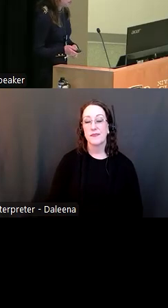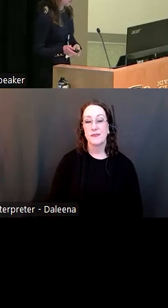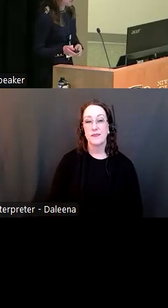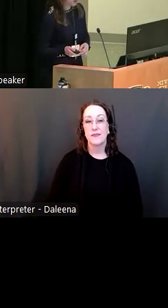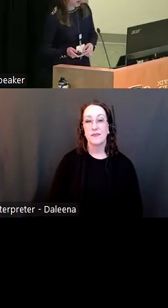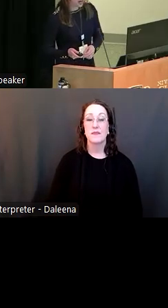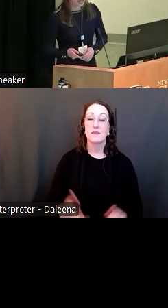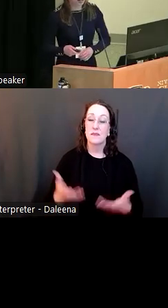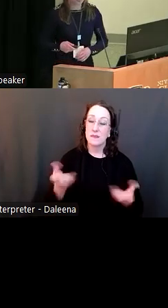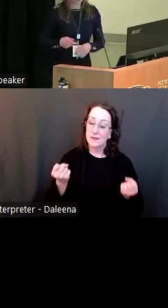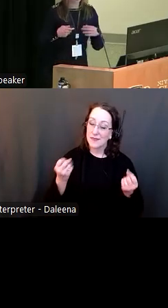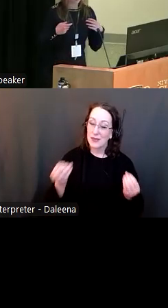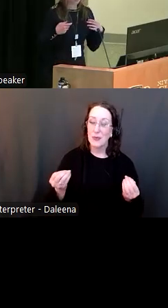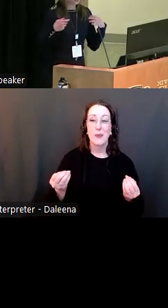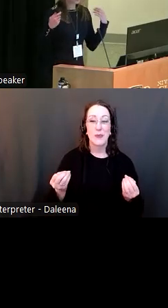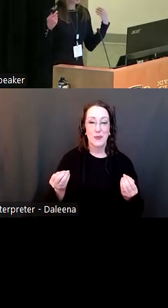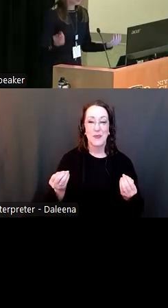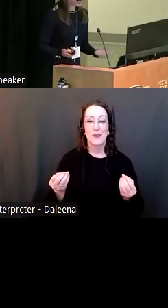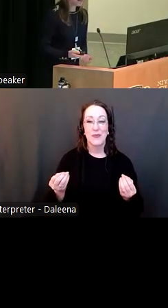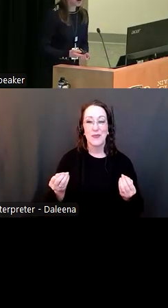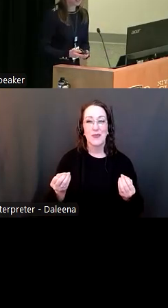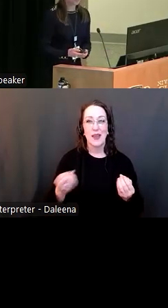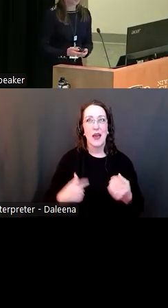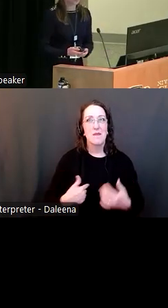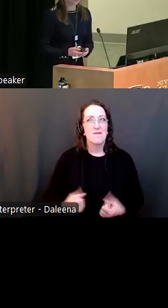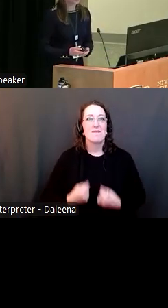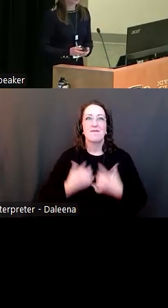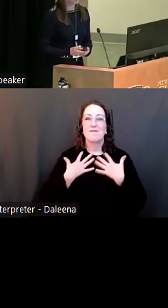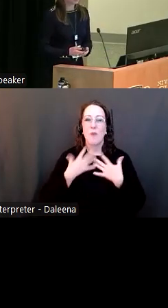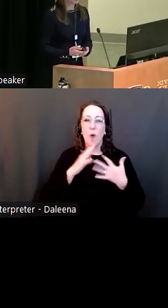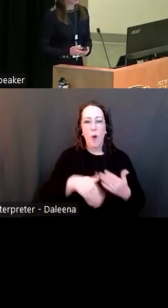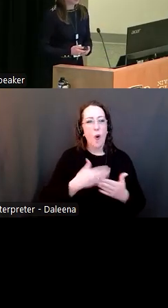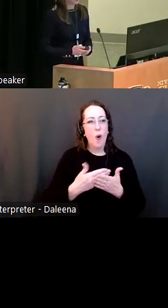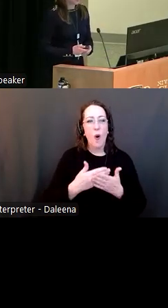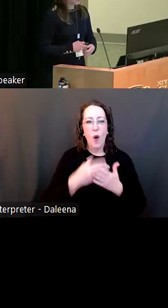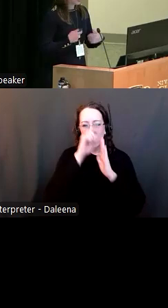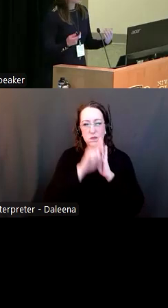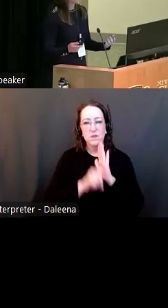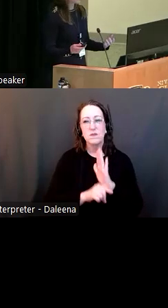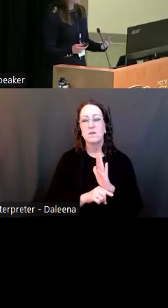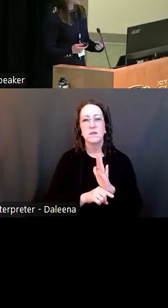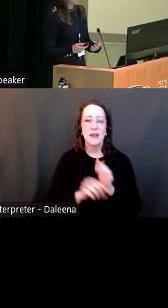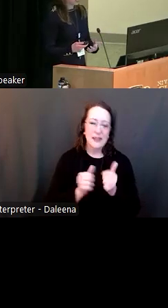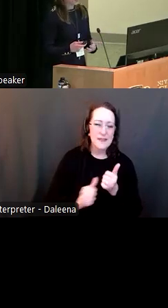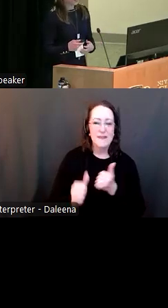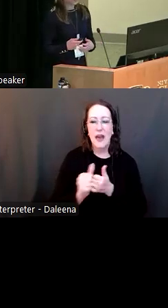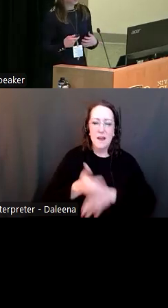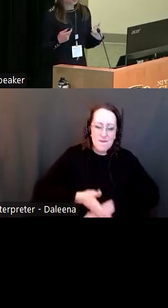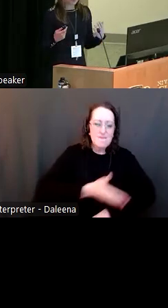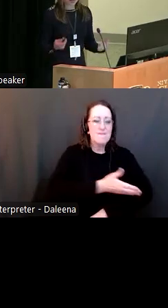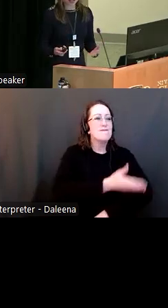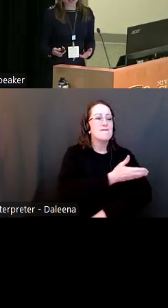So I was inspired by all this research on advances in